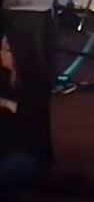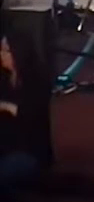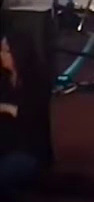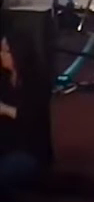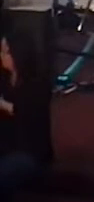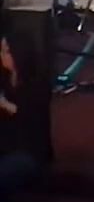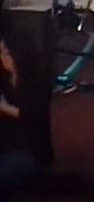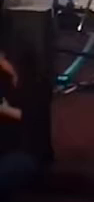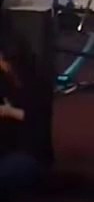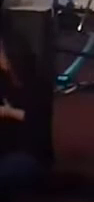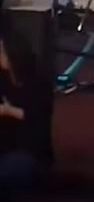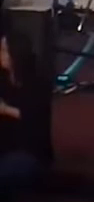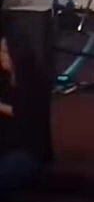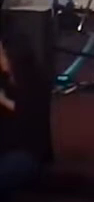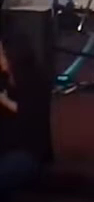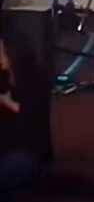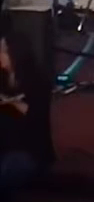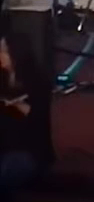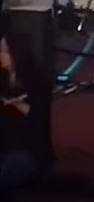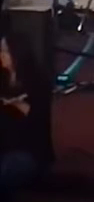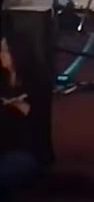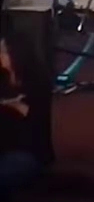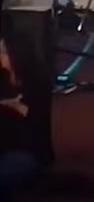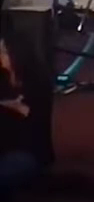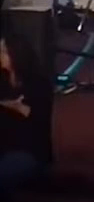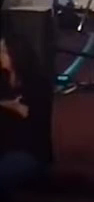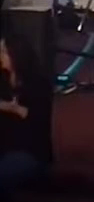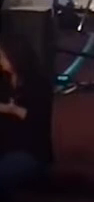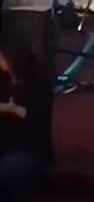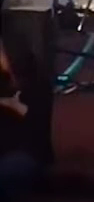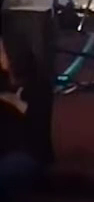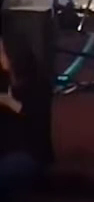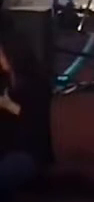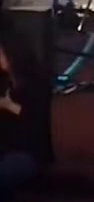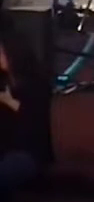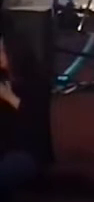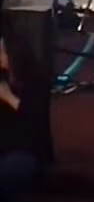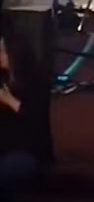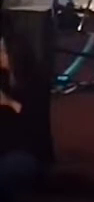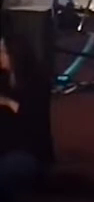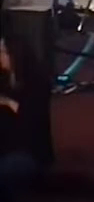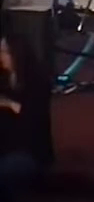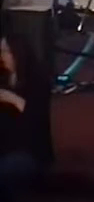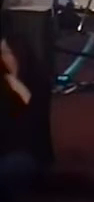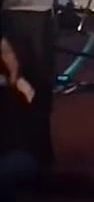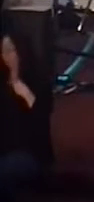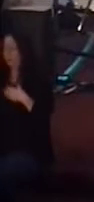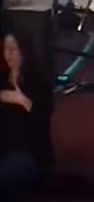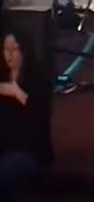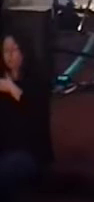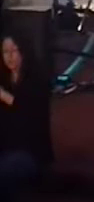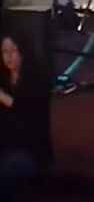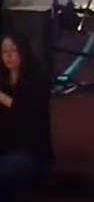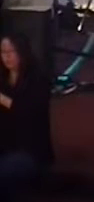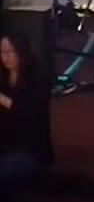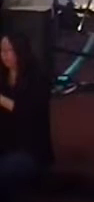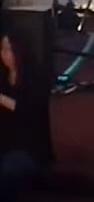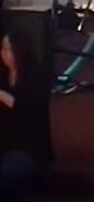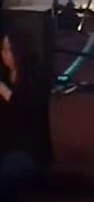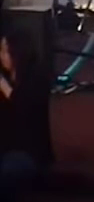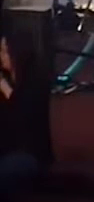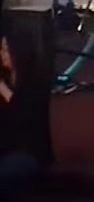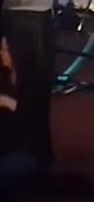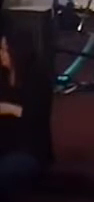what your part is? Do you know what God wants you to do? Are you taking on your leadership capacity seriously?